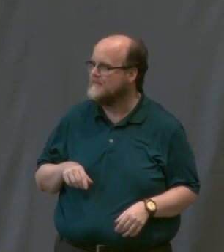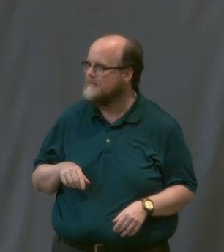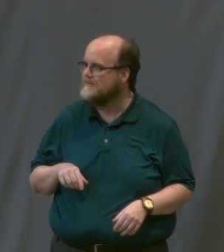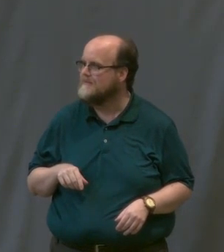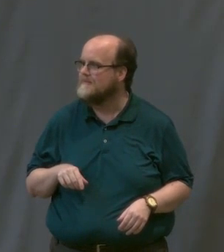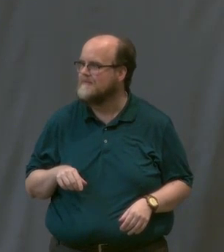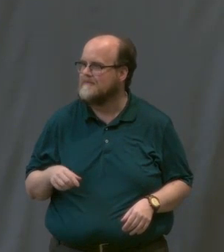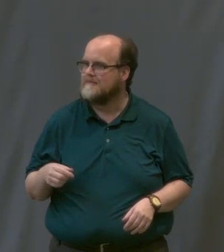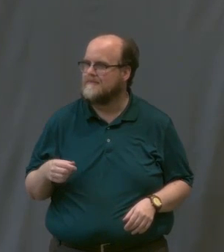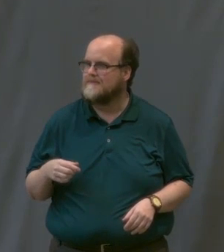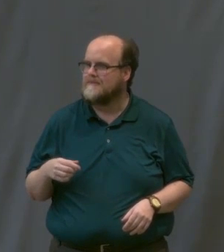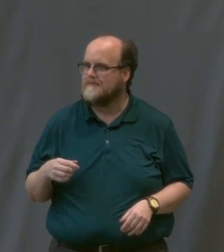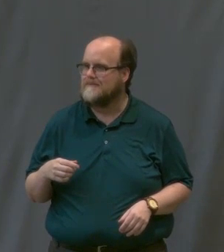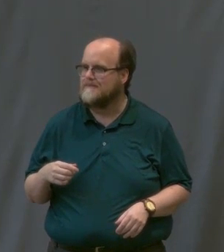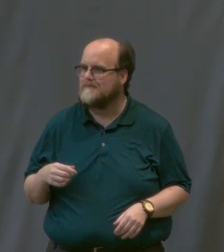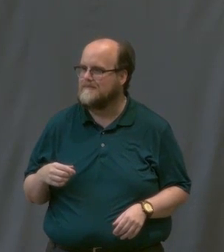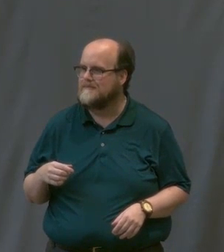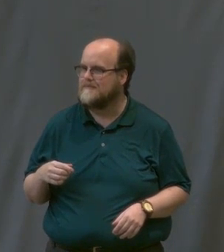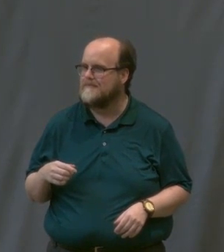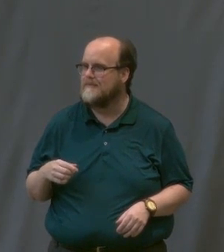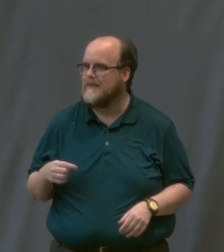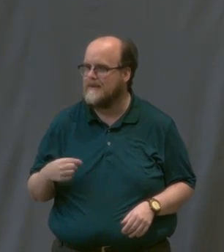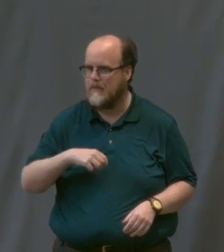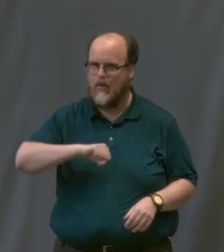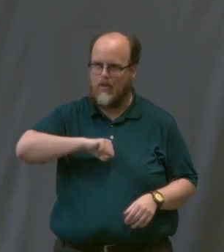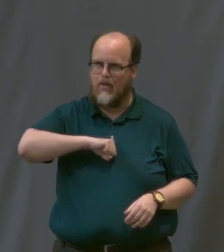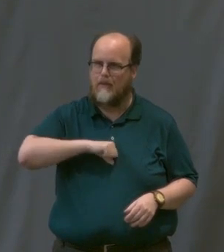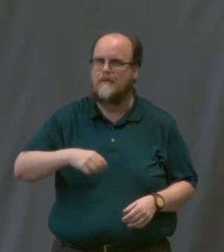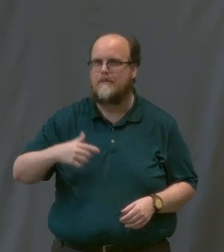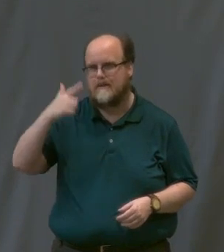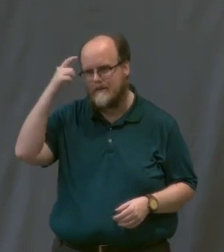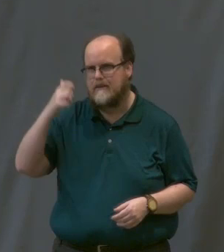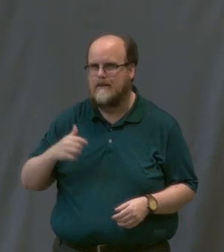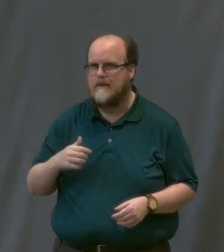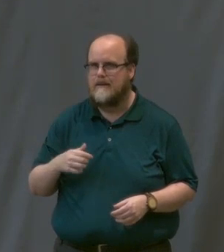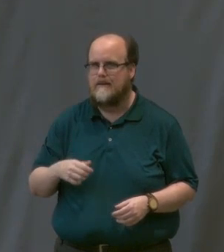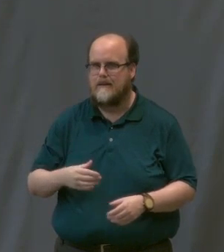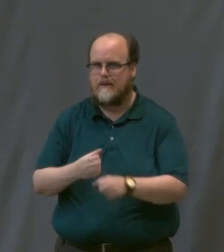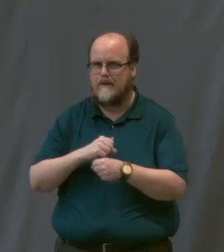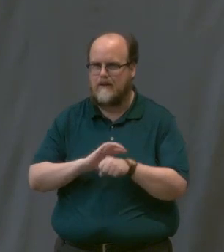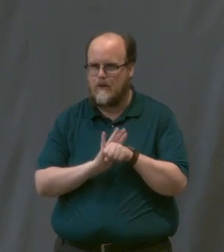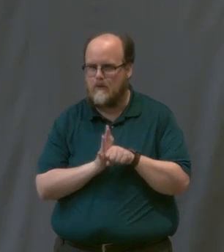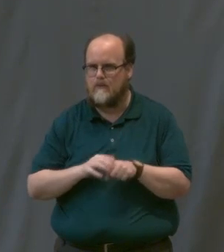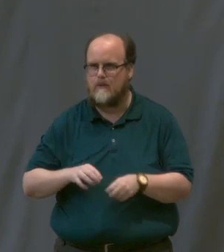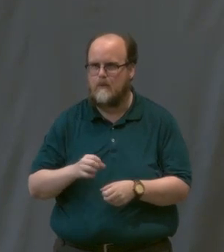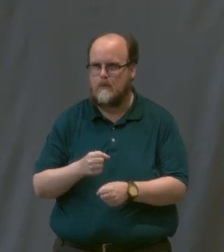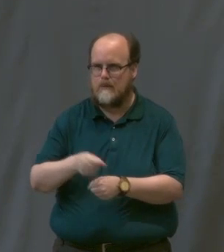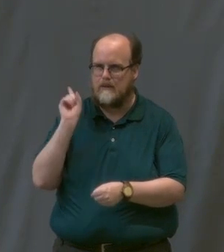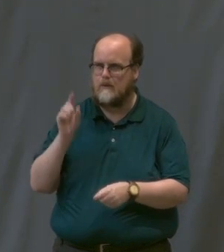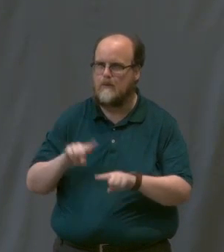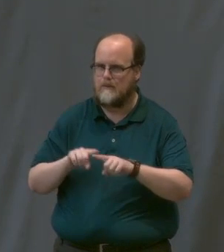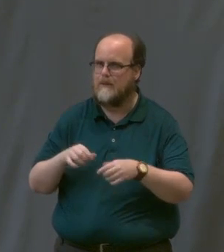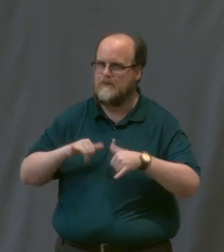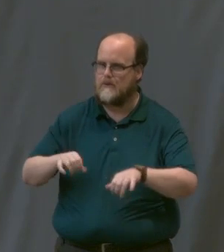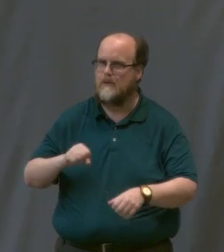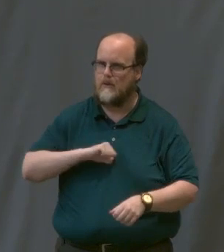I'm up here coughing, hacking cough because of catching COVID a year ago. Still got a cough from it a